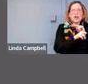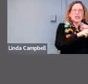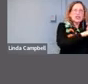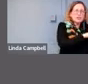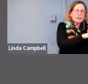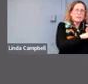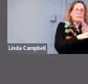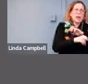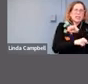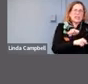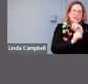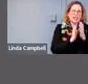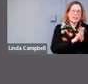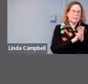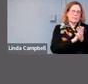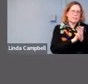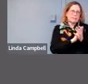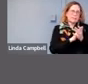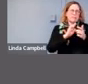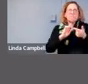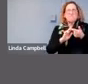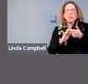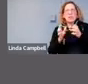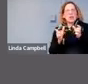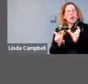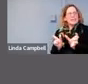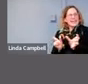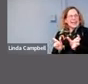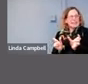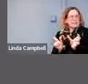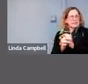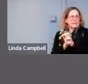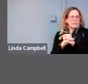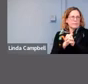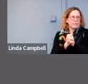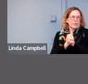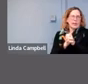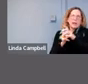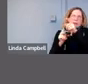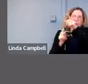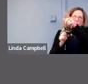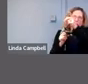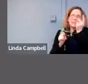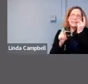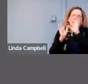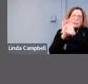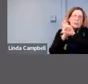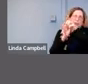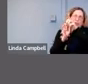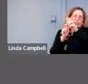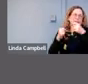during the prevention, biosurveillance, biosecurity. Then we can do some containment work.